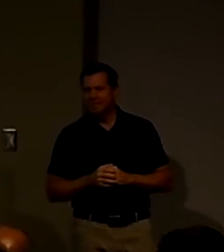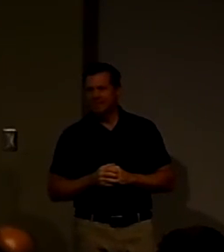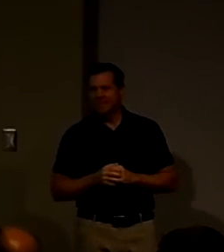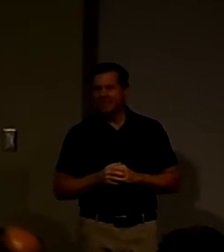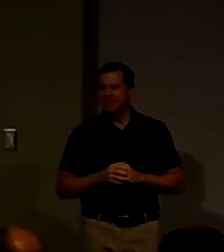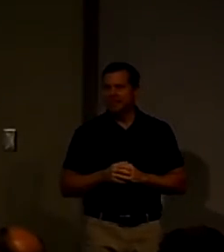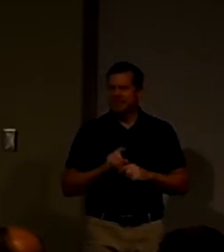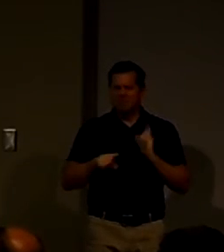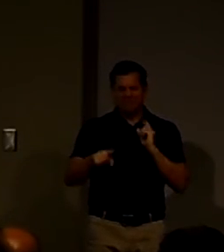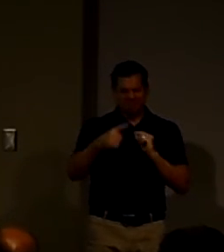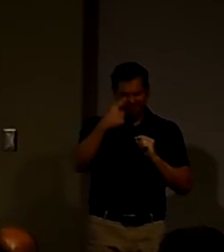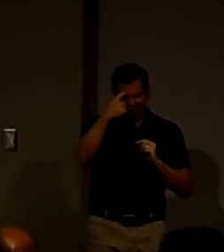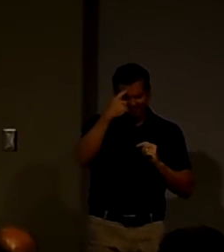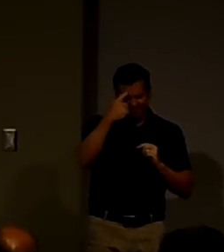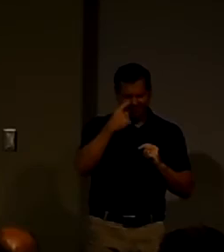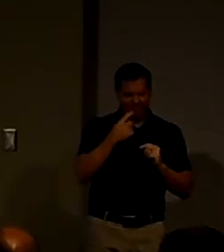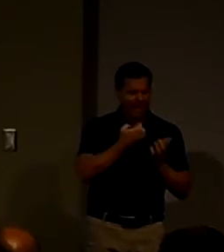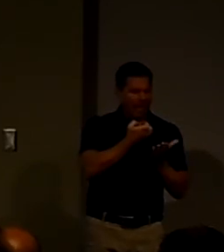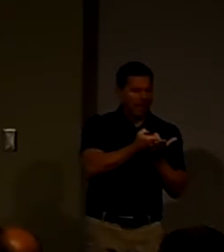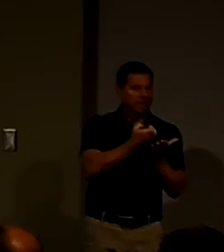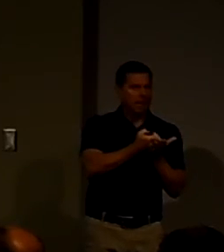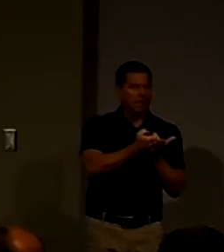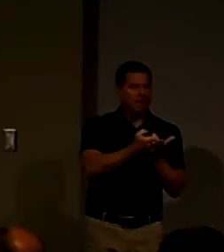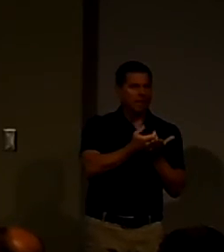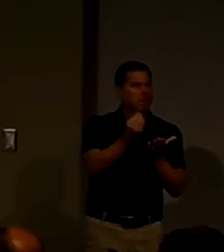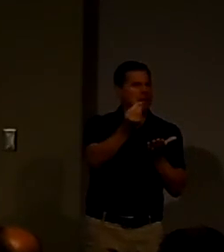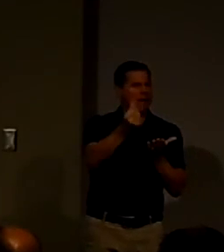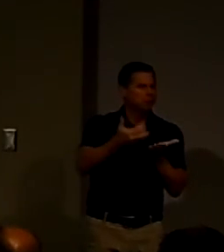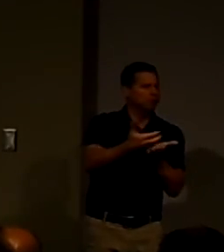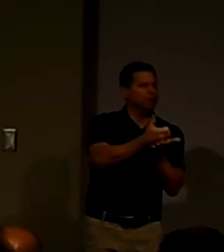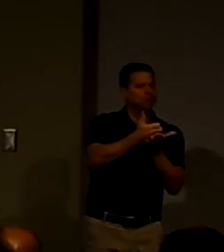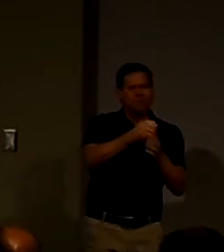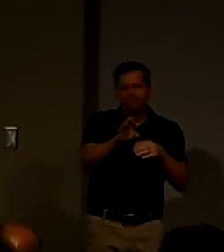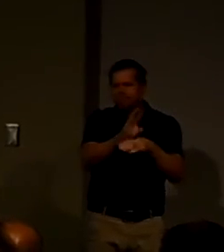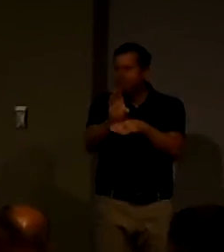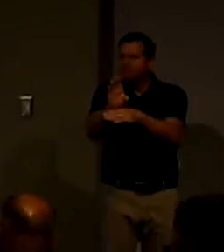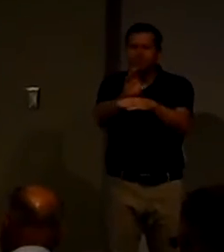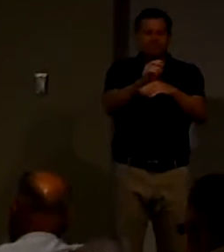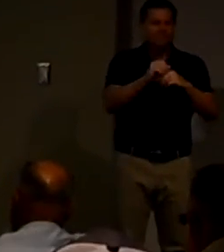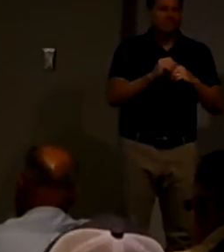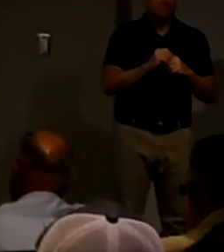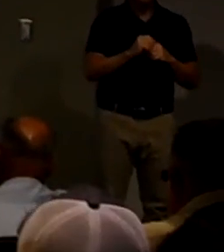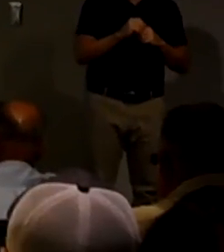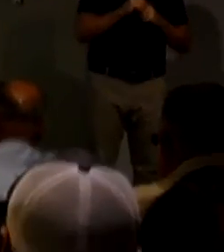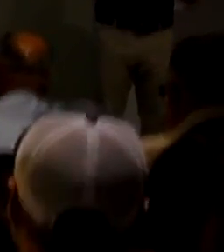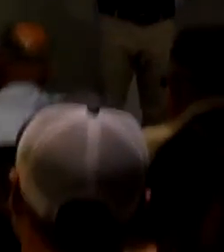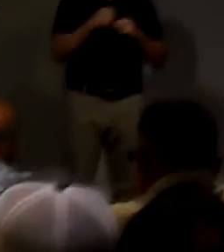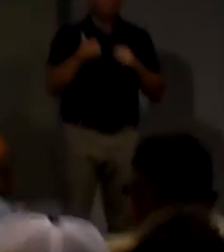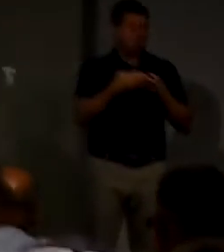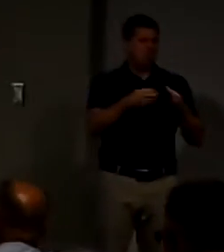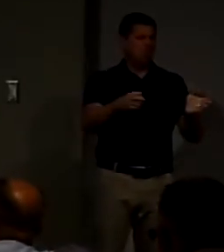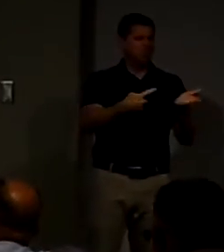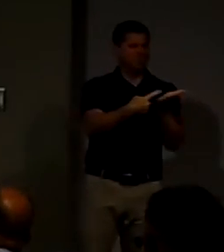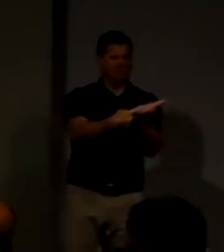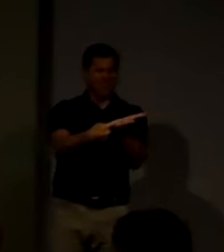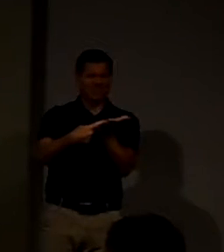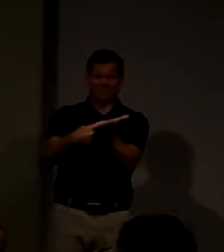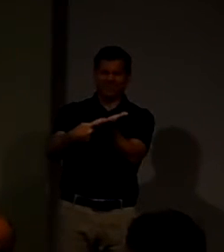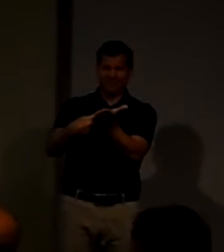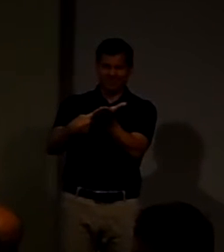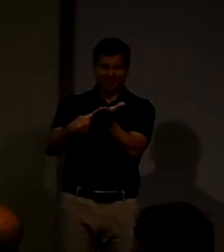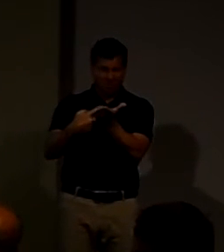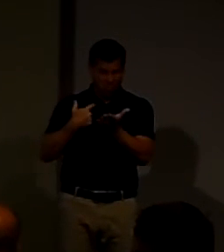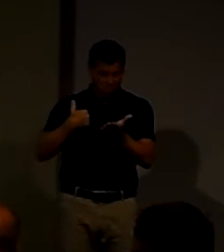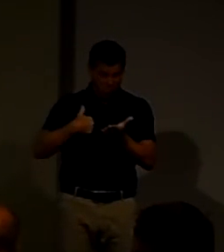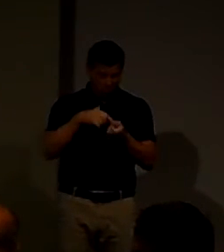So we think about that level of economic activity. Now you can have a honest, genuine discussion right now. Is that where we want to